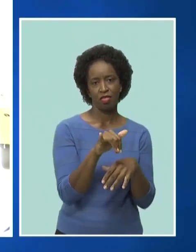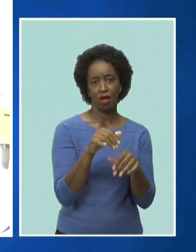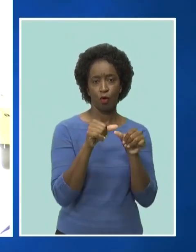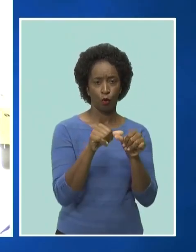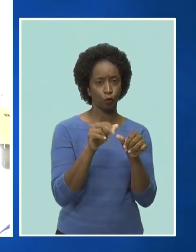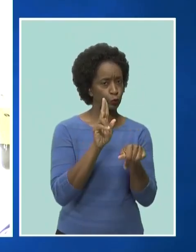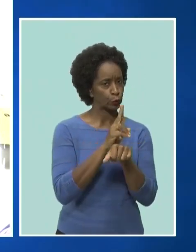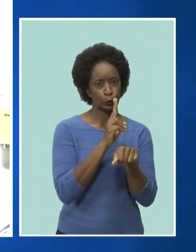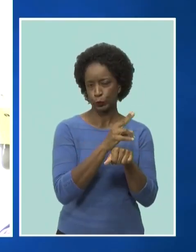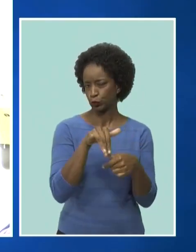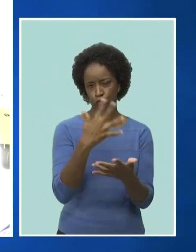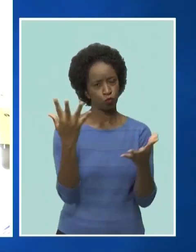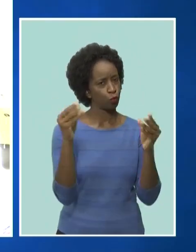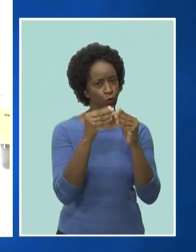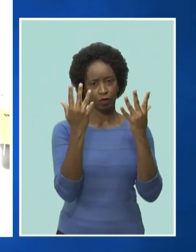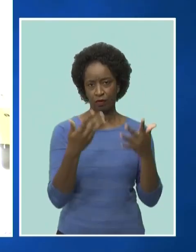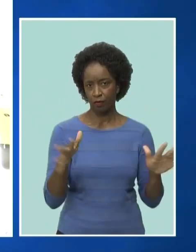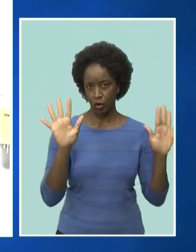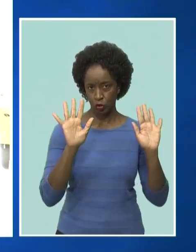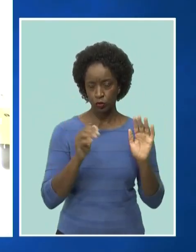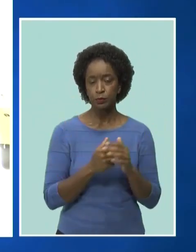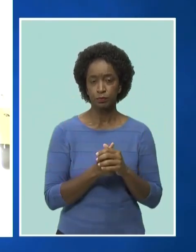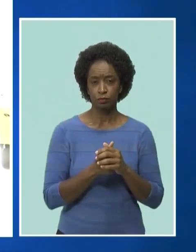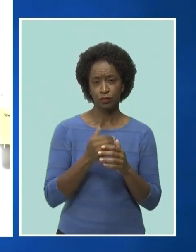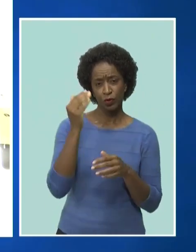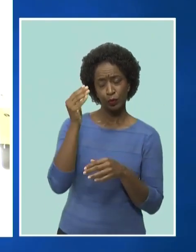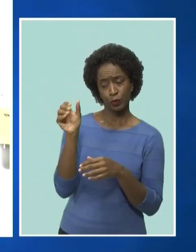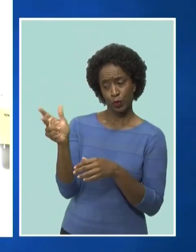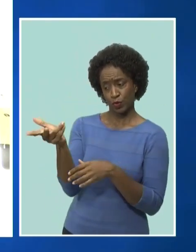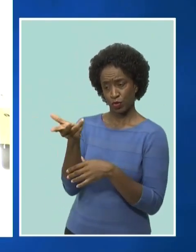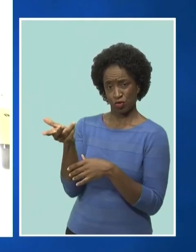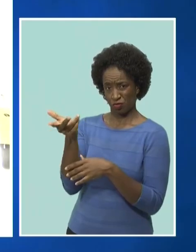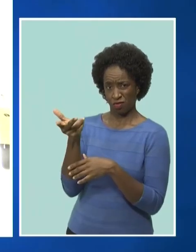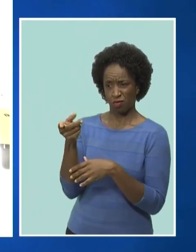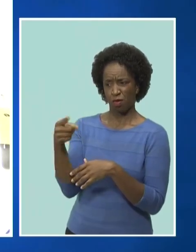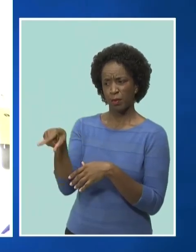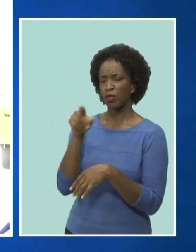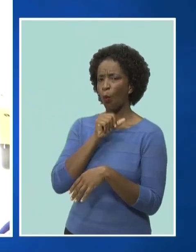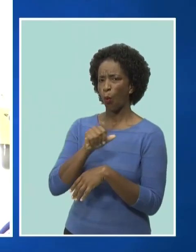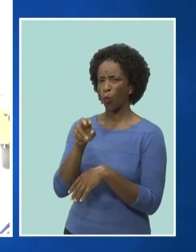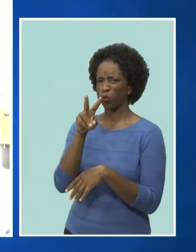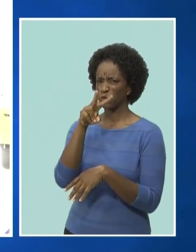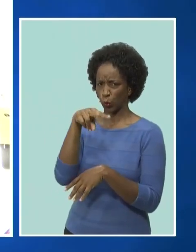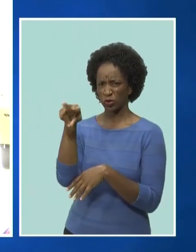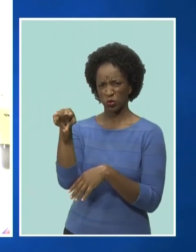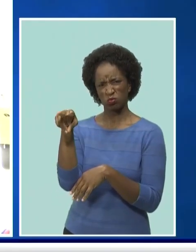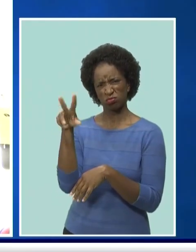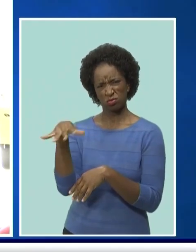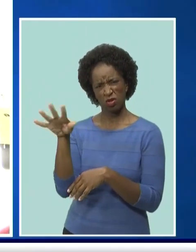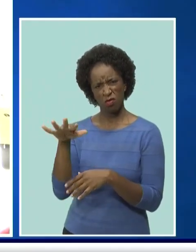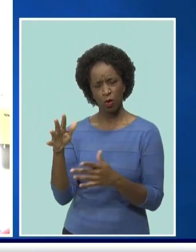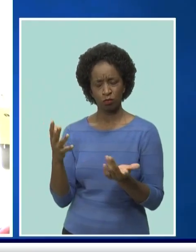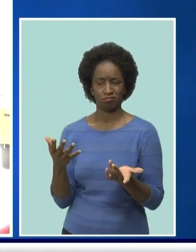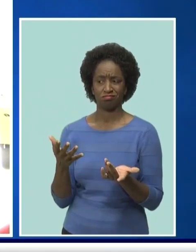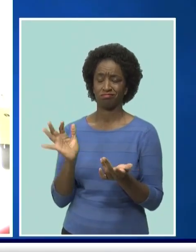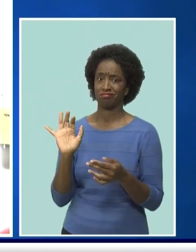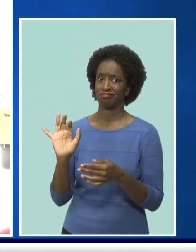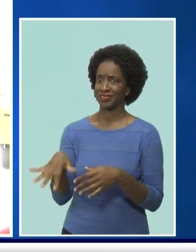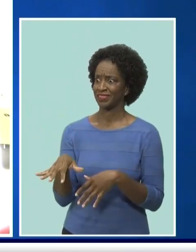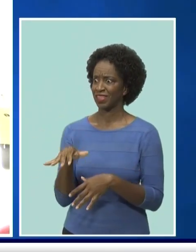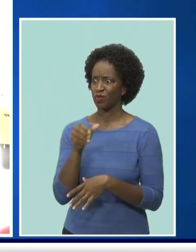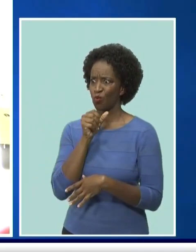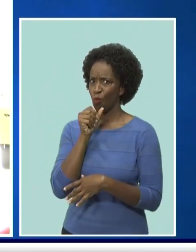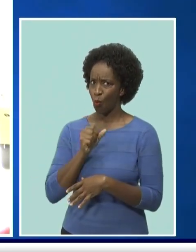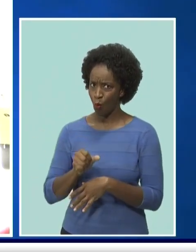above you, these are all about 22 years old. And that is really old for our fire plants. Most